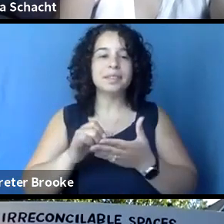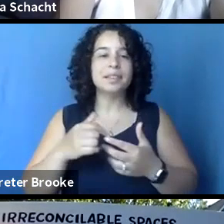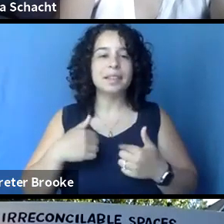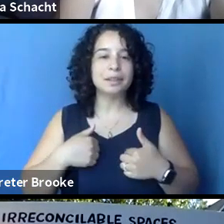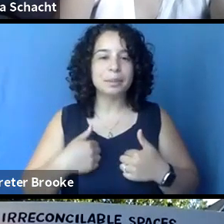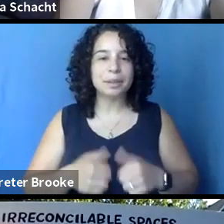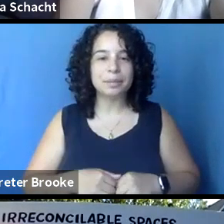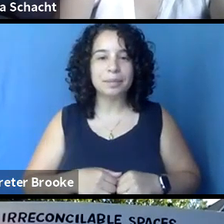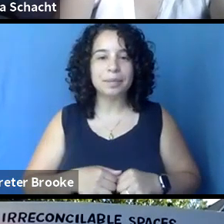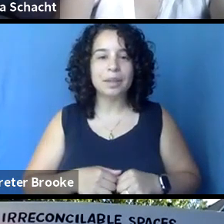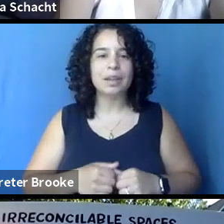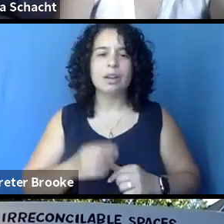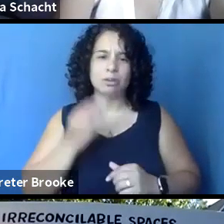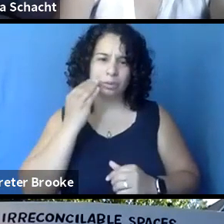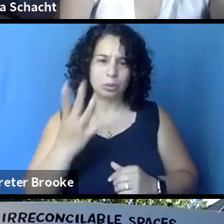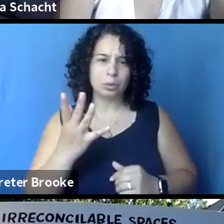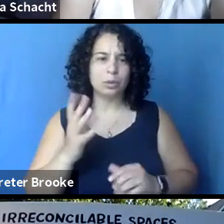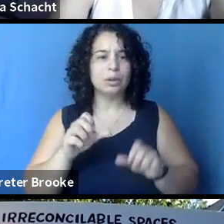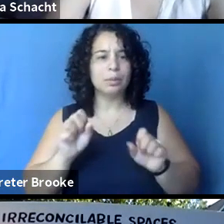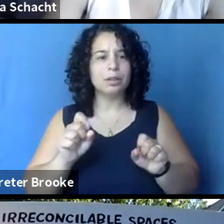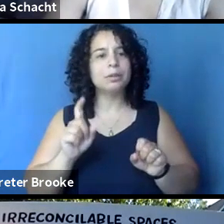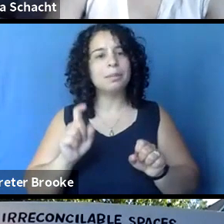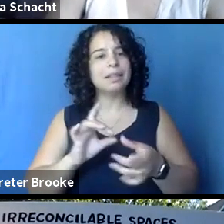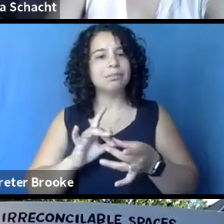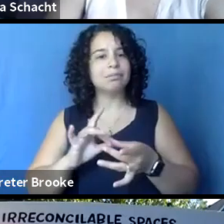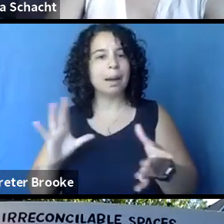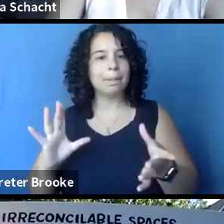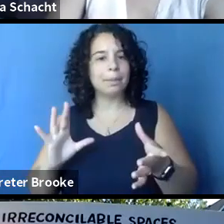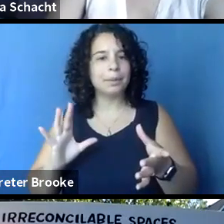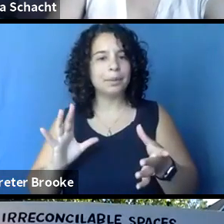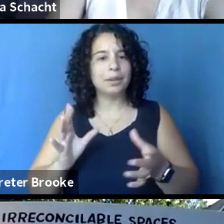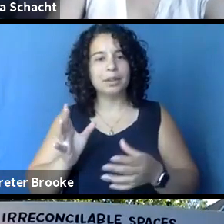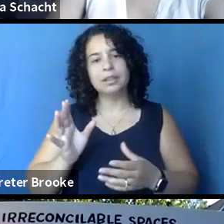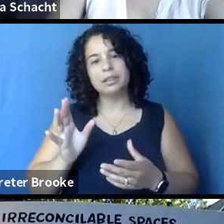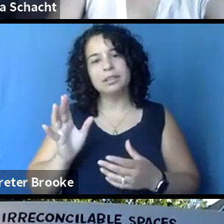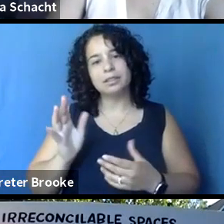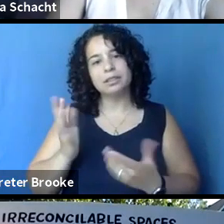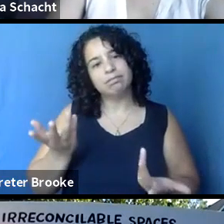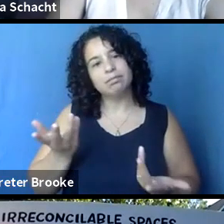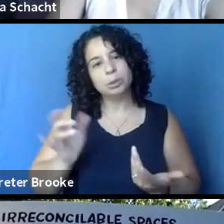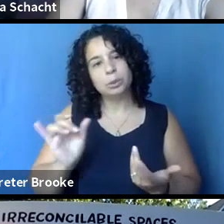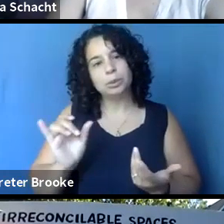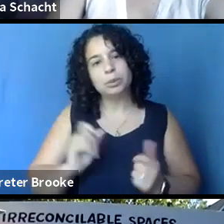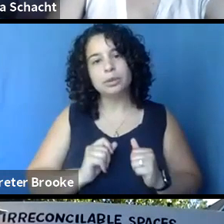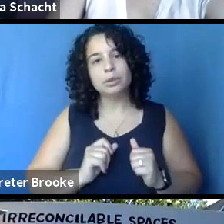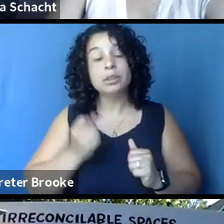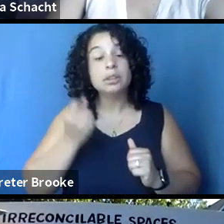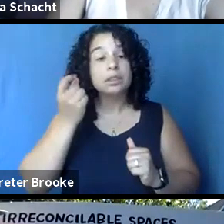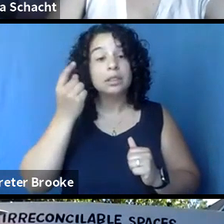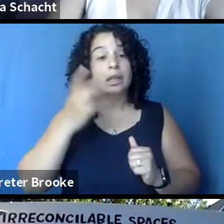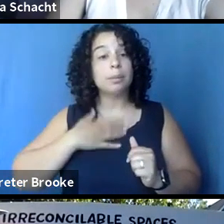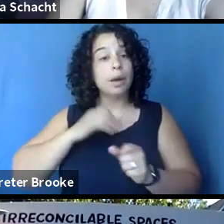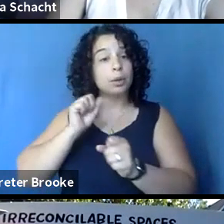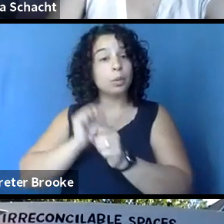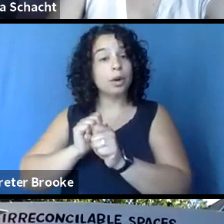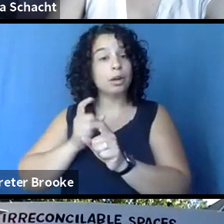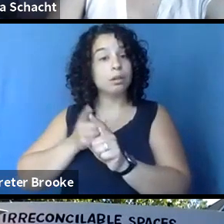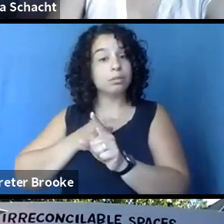I might have to leave too. My work is about accessibility. I'm